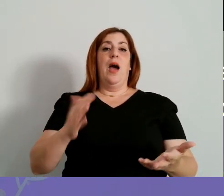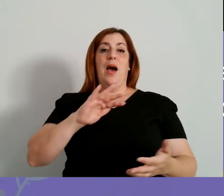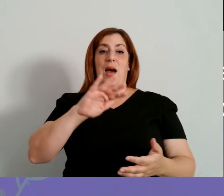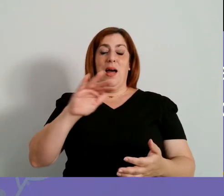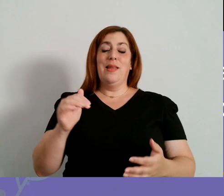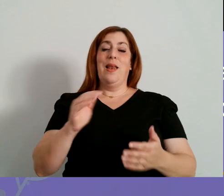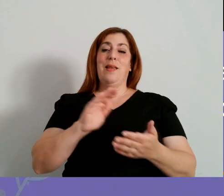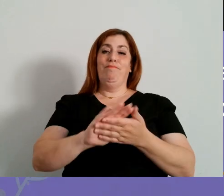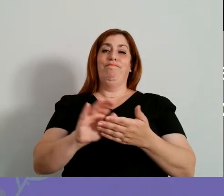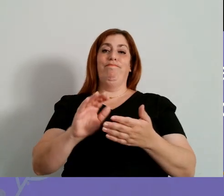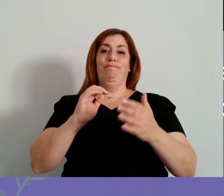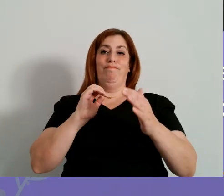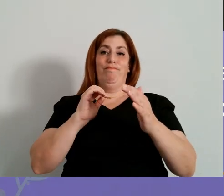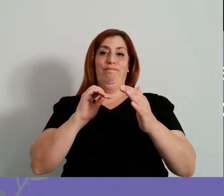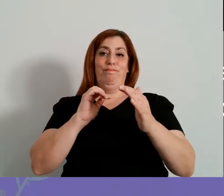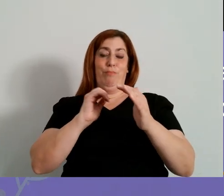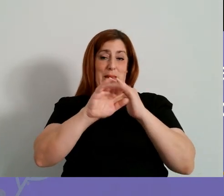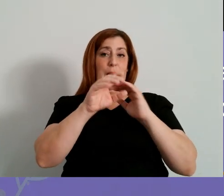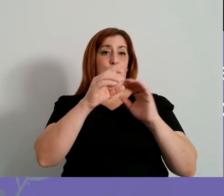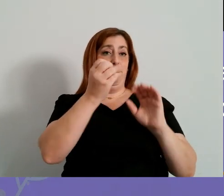can go and look up their names.